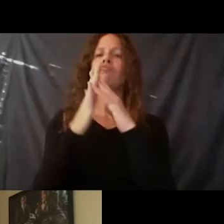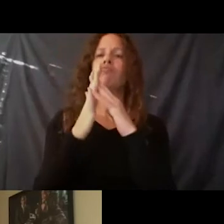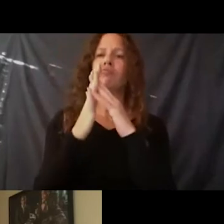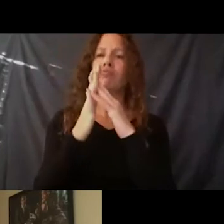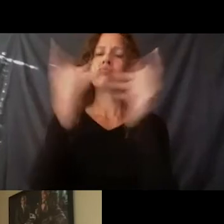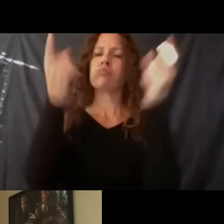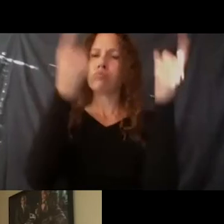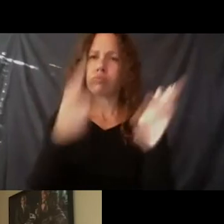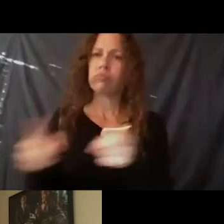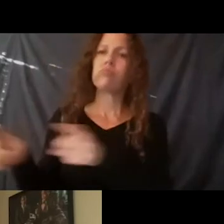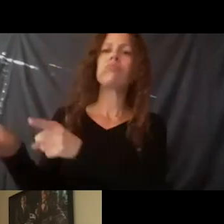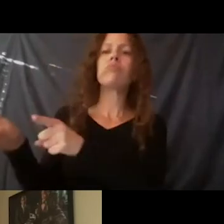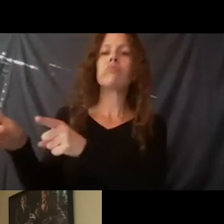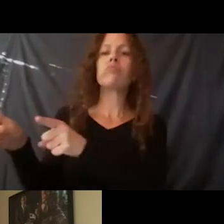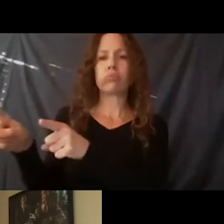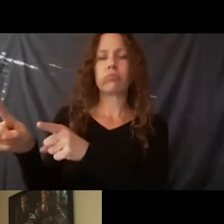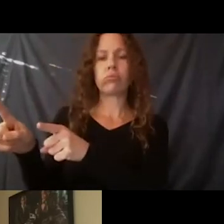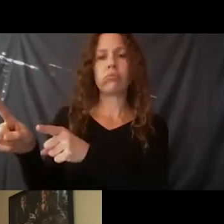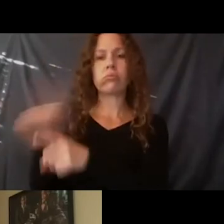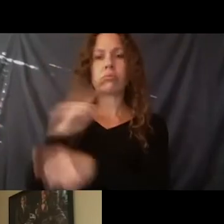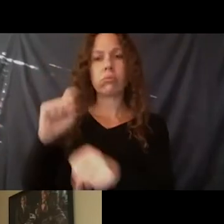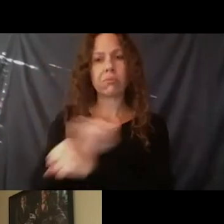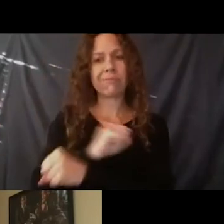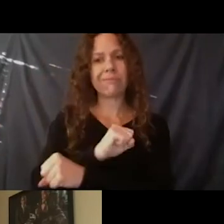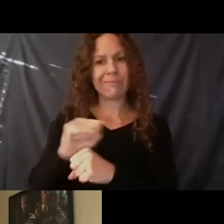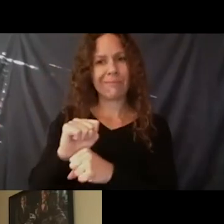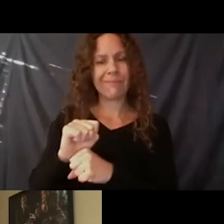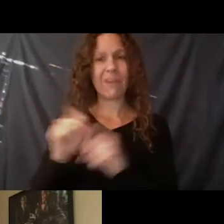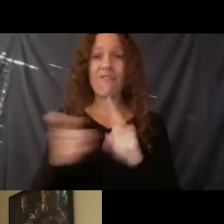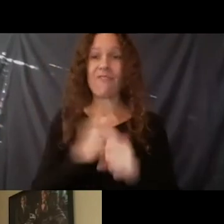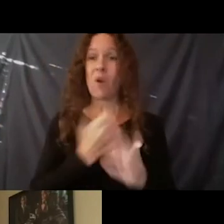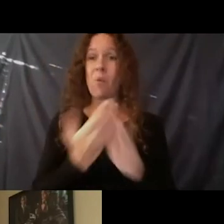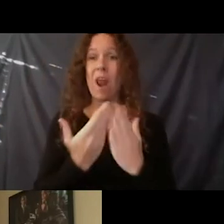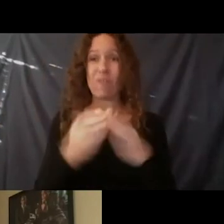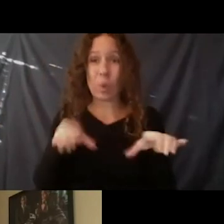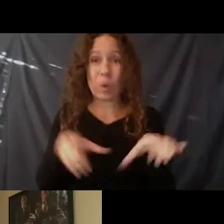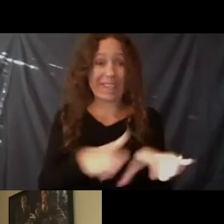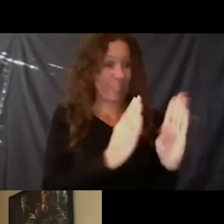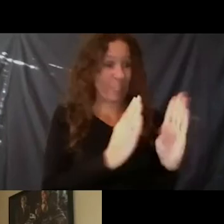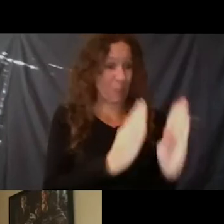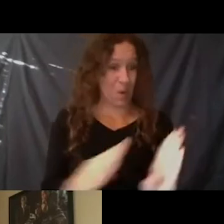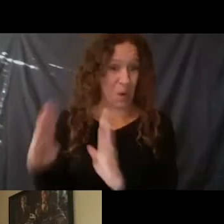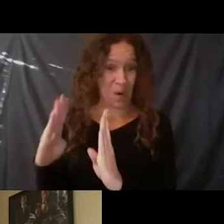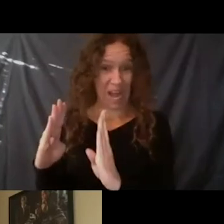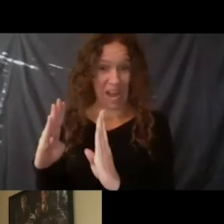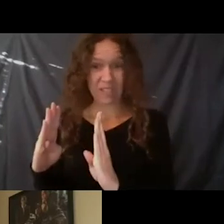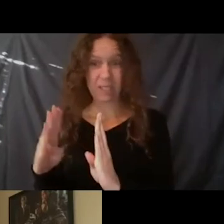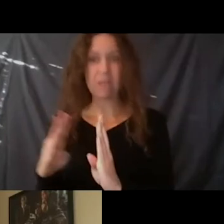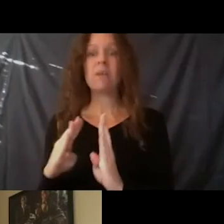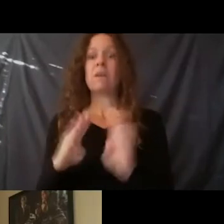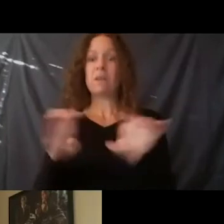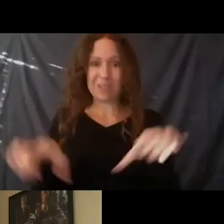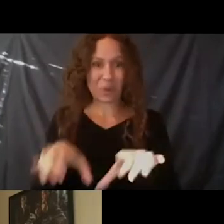same organizing that we had done in order to get this measure to the ballot and to get it passed. I